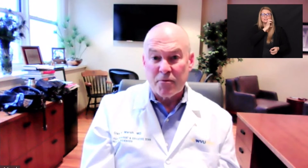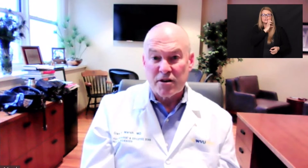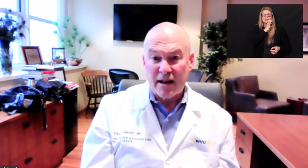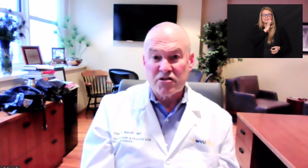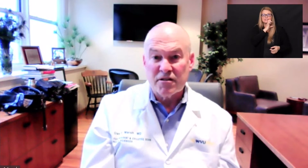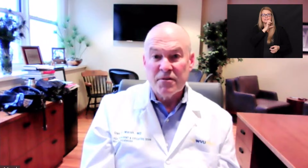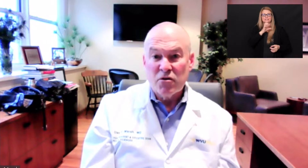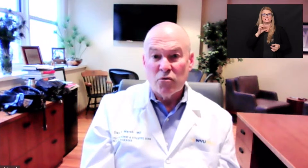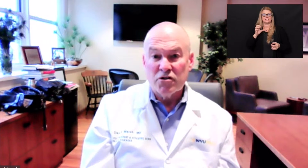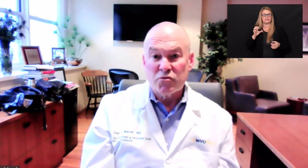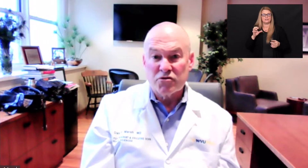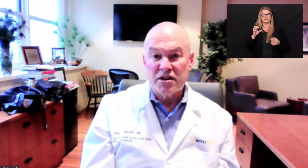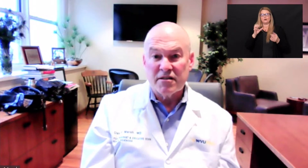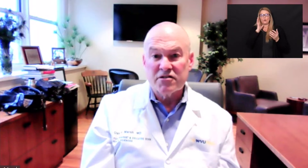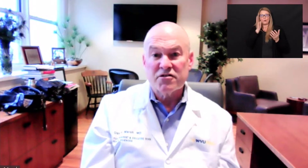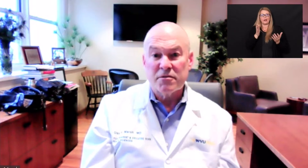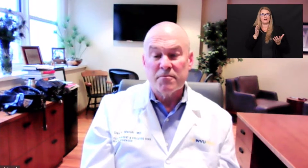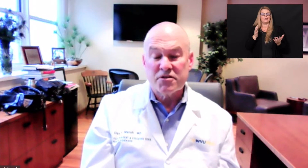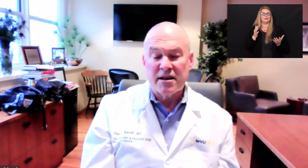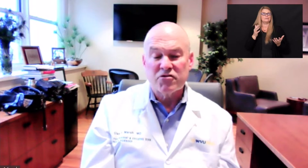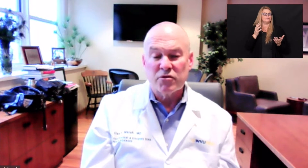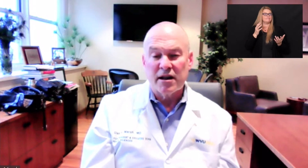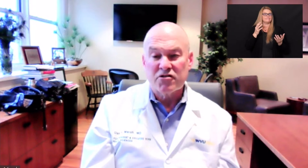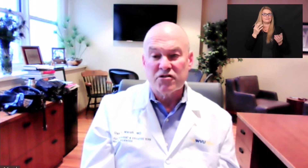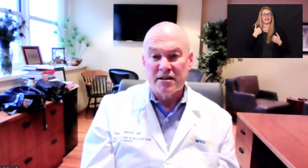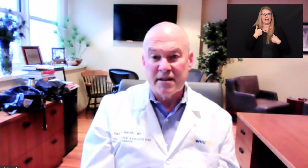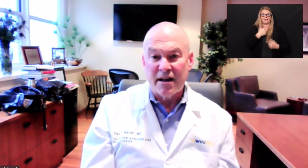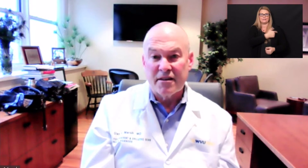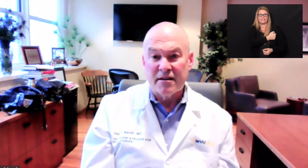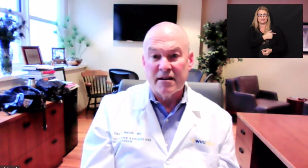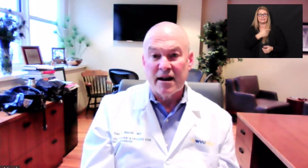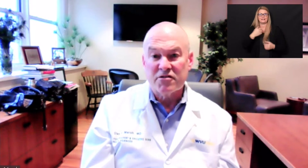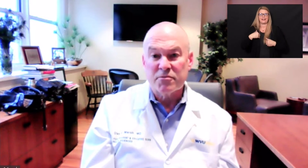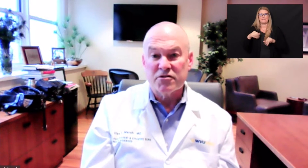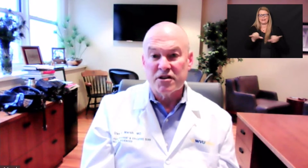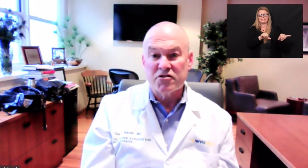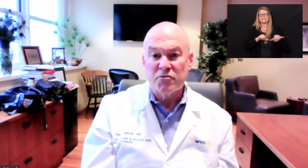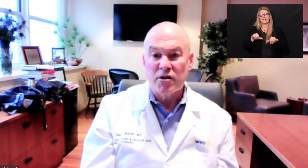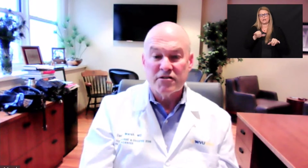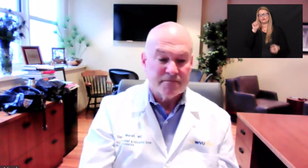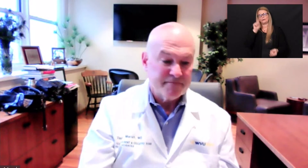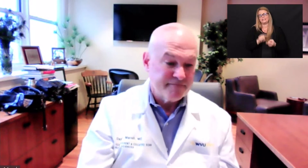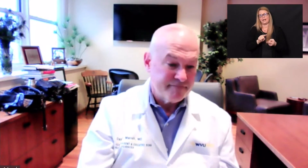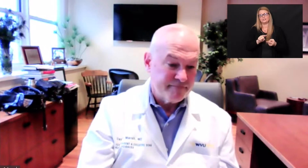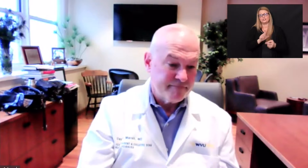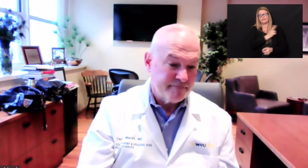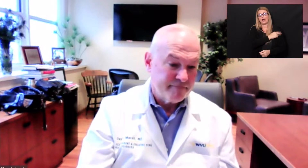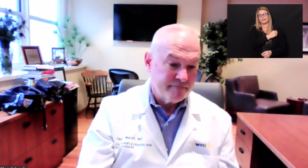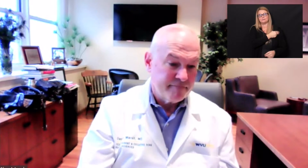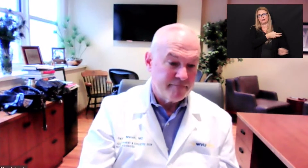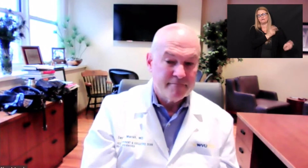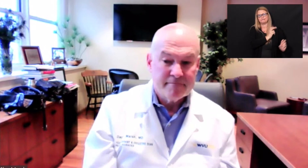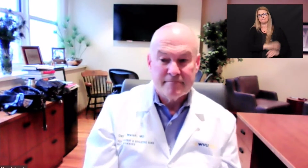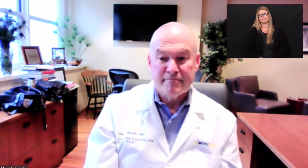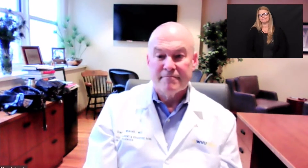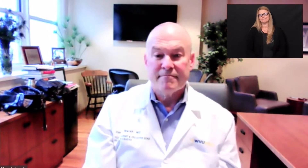that protection, which we're seeing this substantial reduction in death and hospitalization rates.